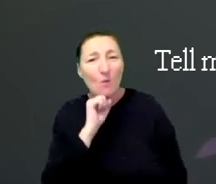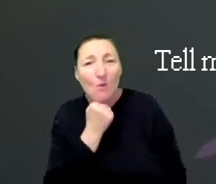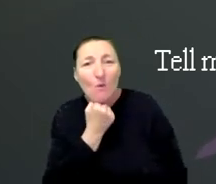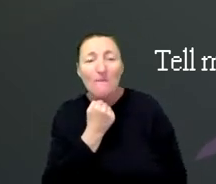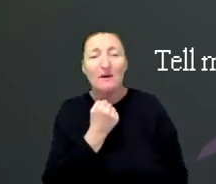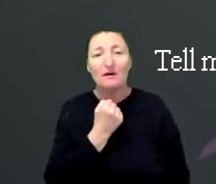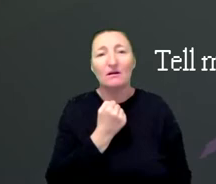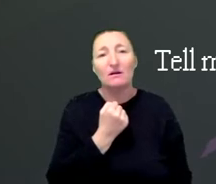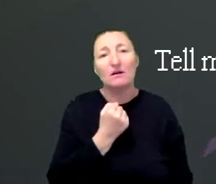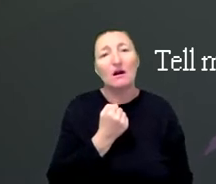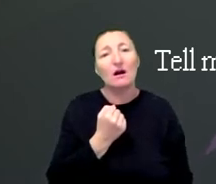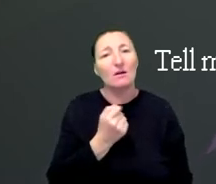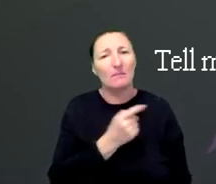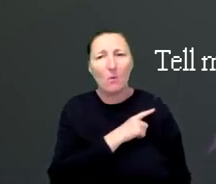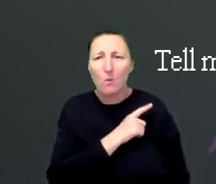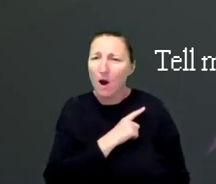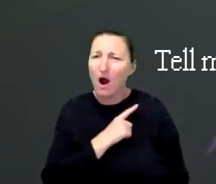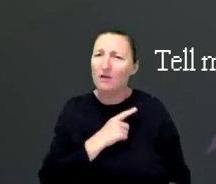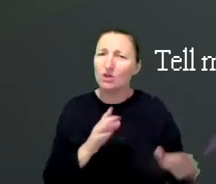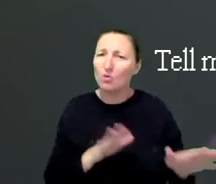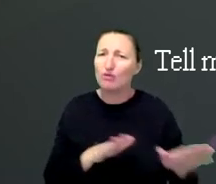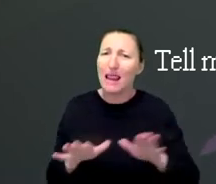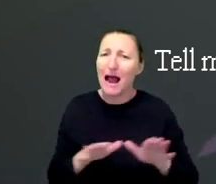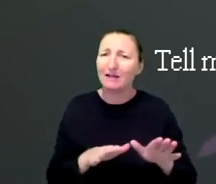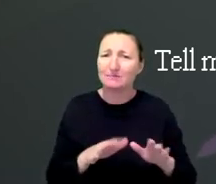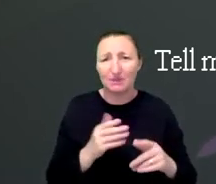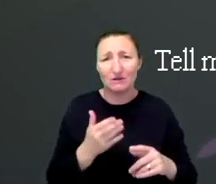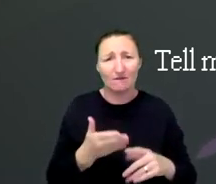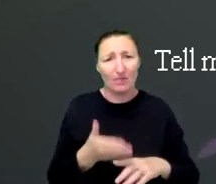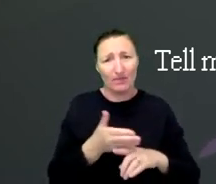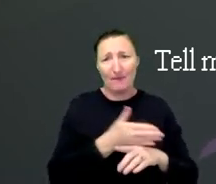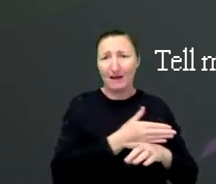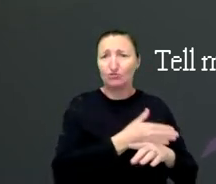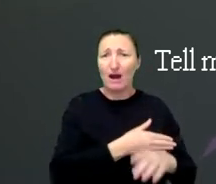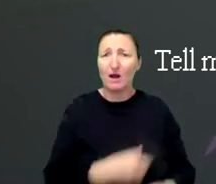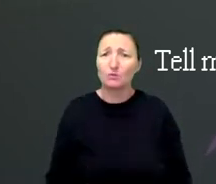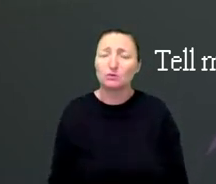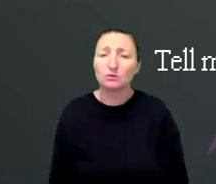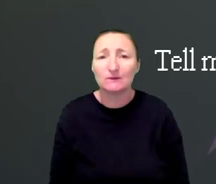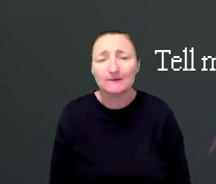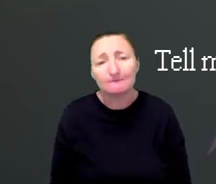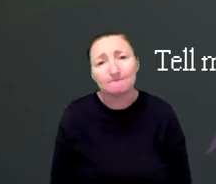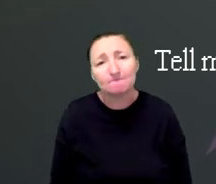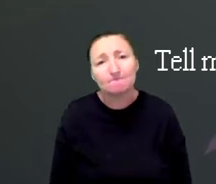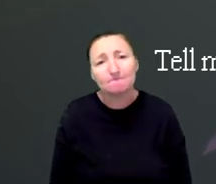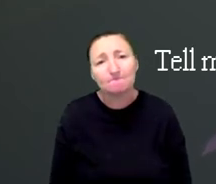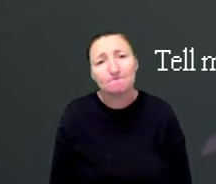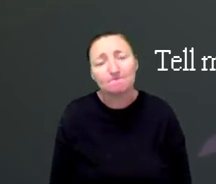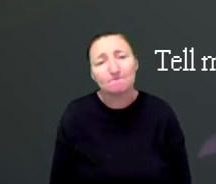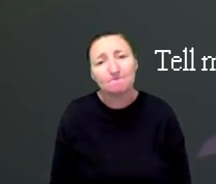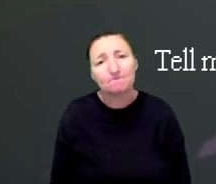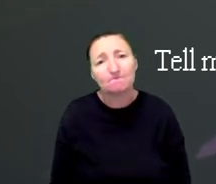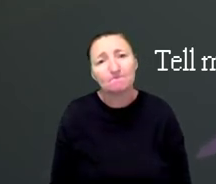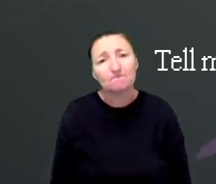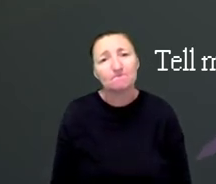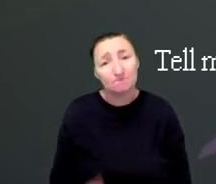you owe that to, you know, such good foregrounding. Mm. Joanna, maybe, I know you were kind of the lead on that. Maybe I mean,